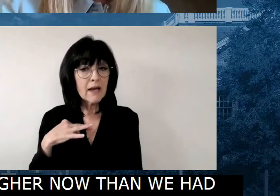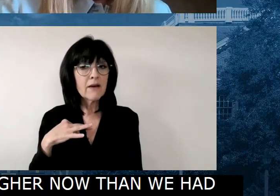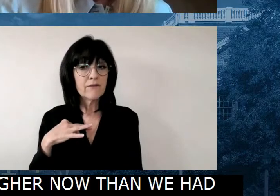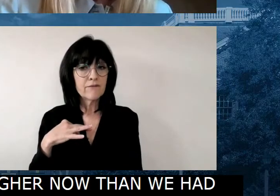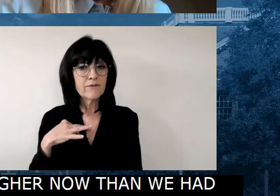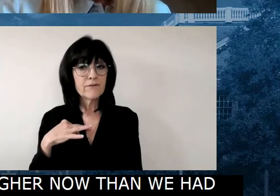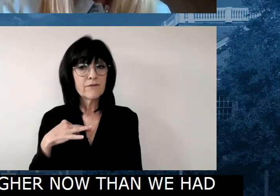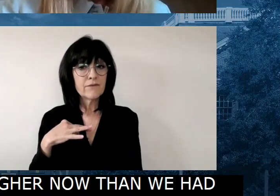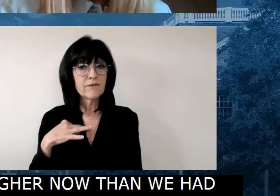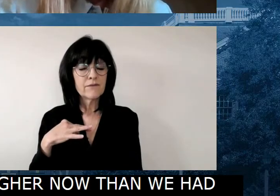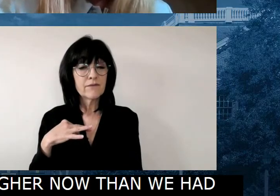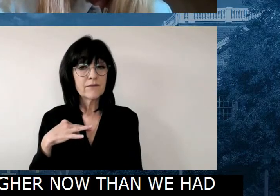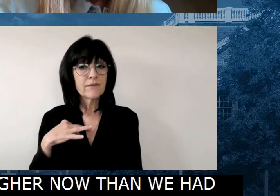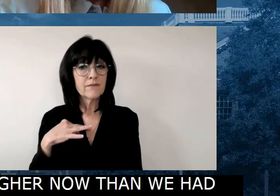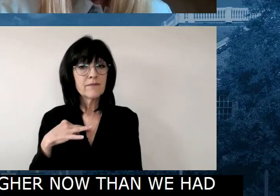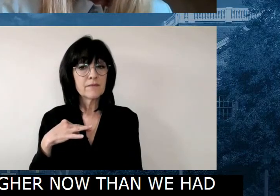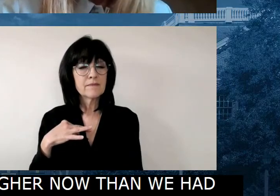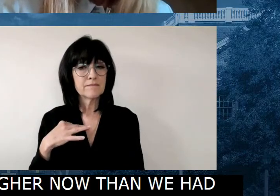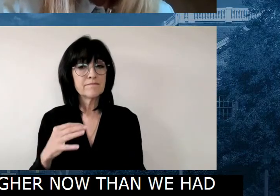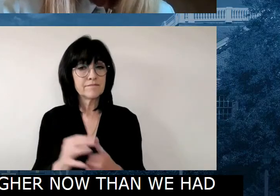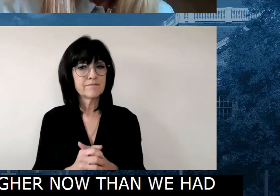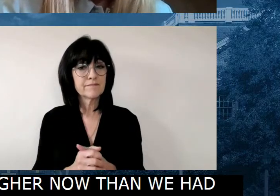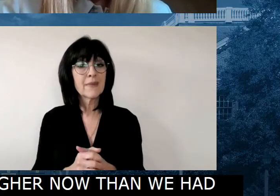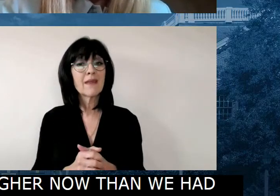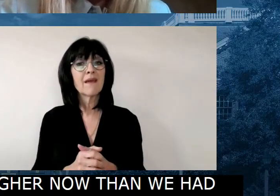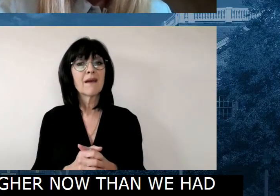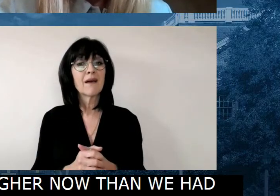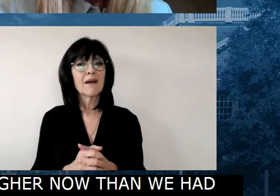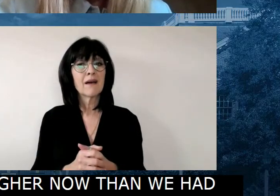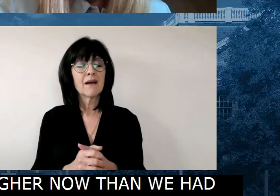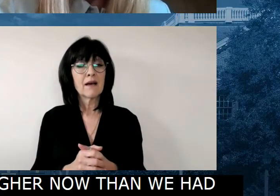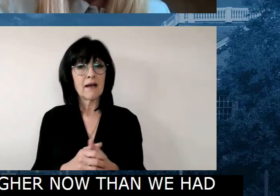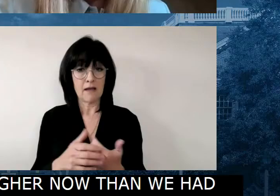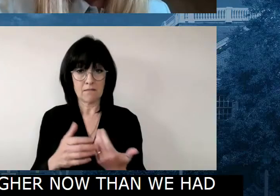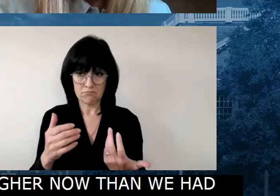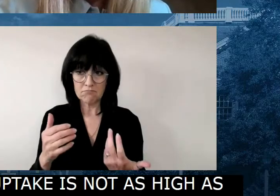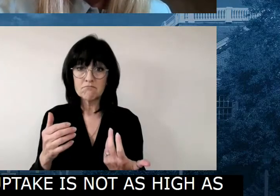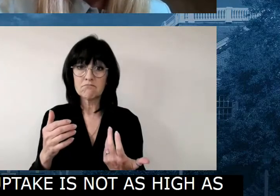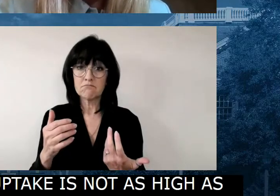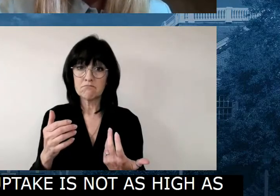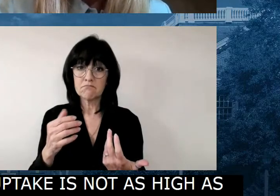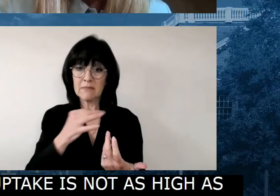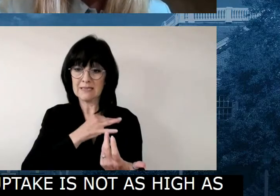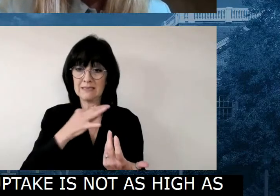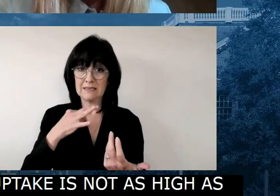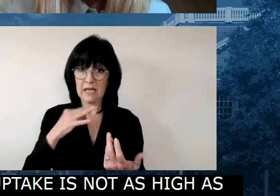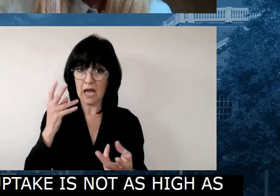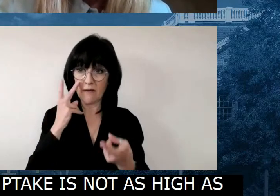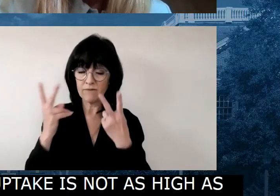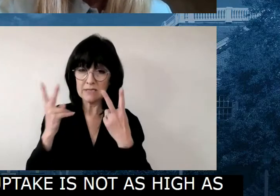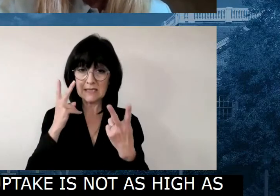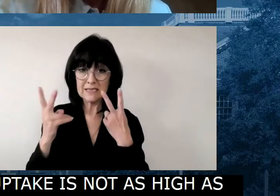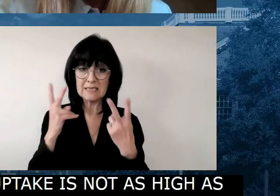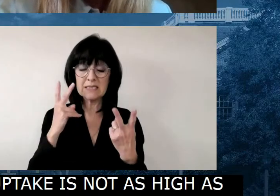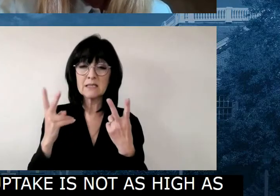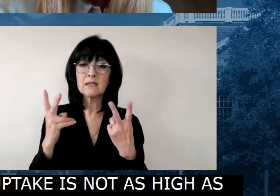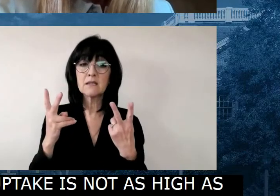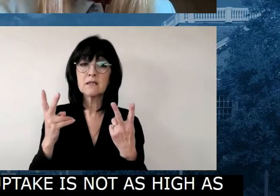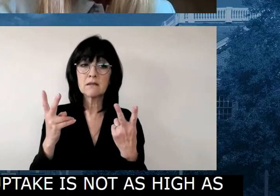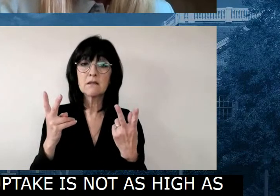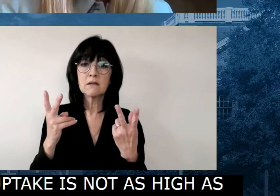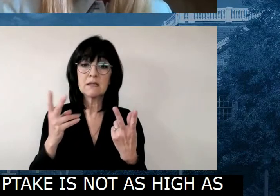the uptake is not as high as residents. Earlier figures were suggesting that was around